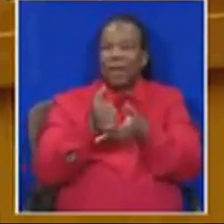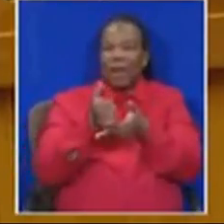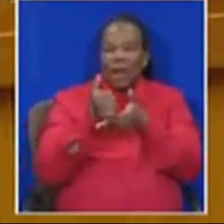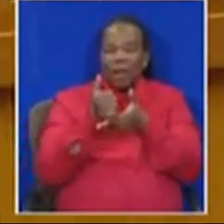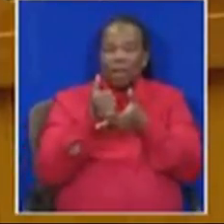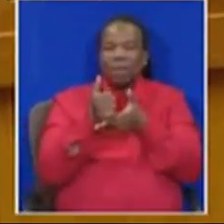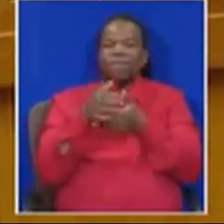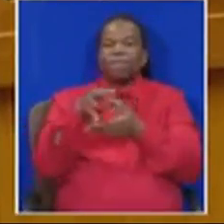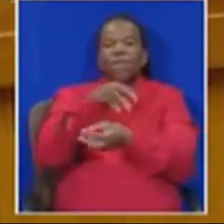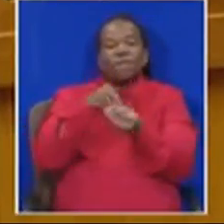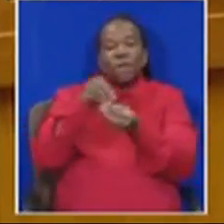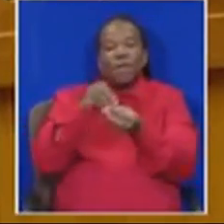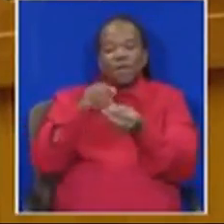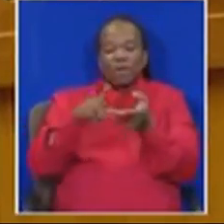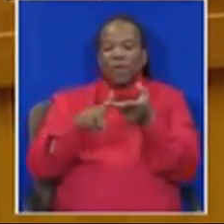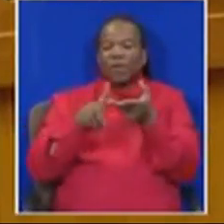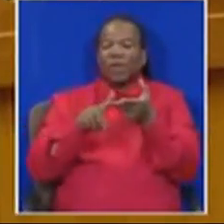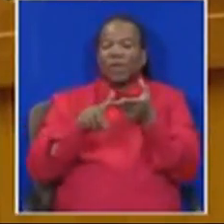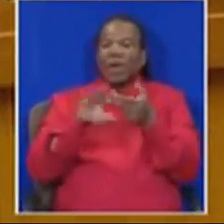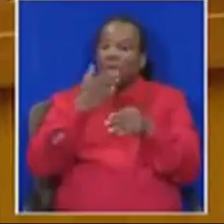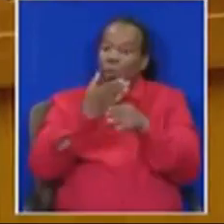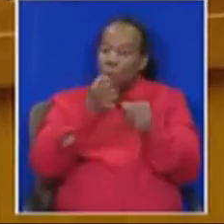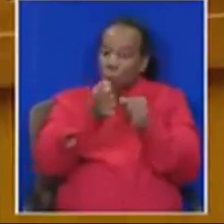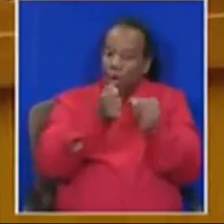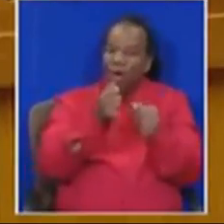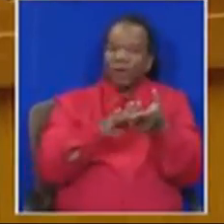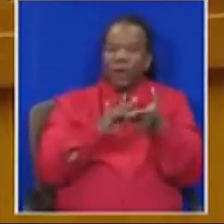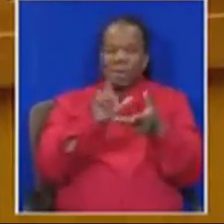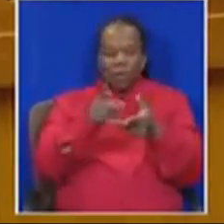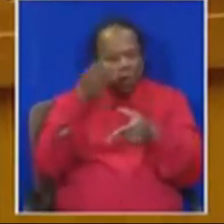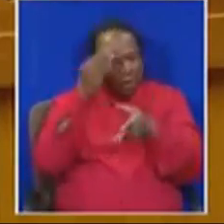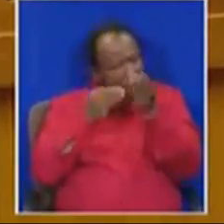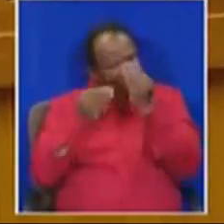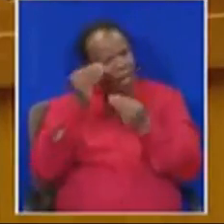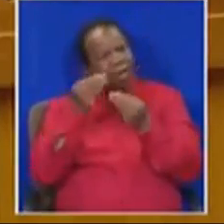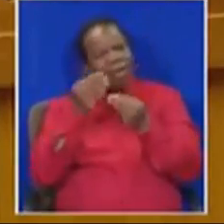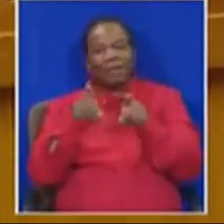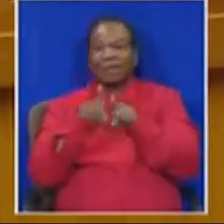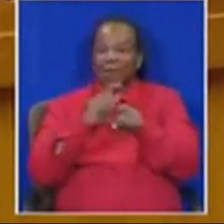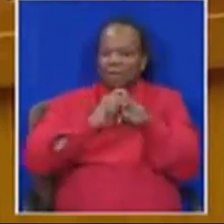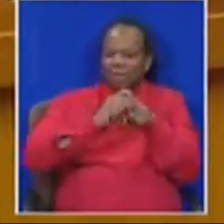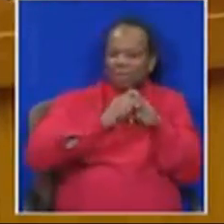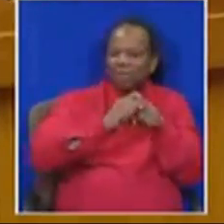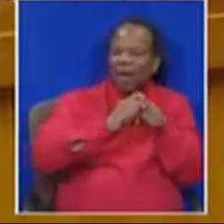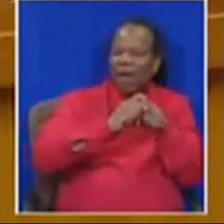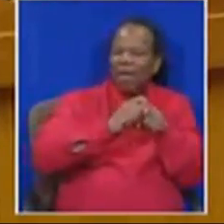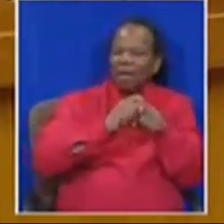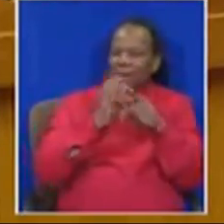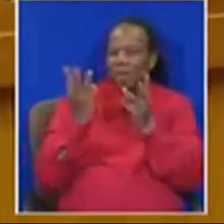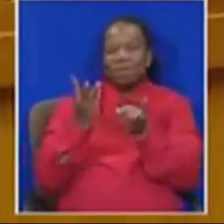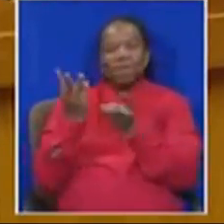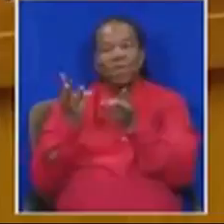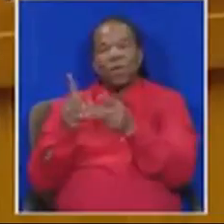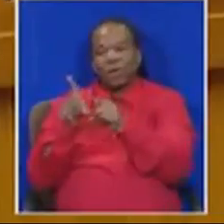provide work experience and training to many South Africans who find opportunity